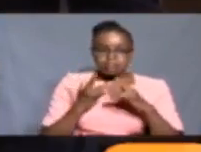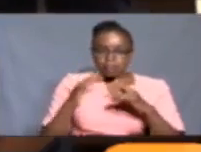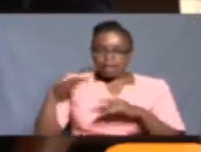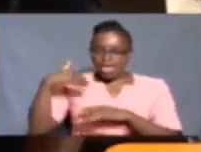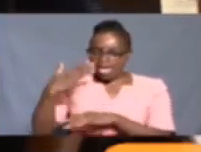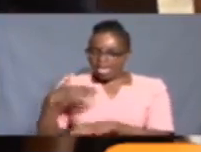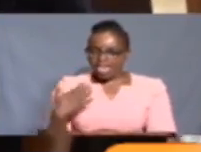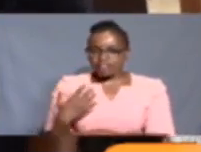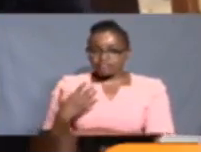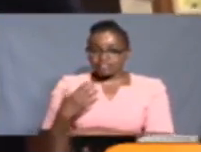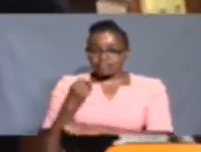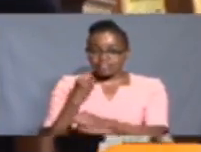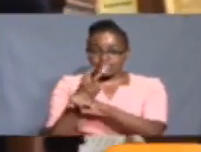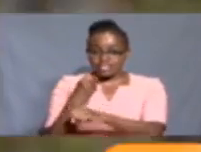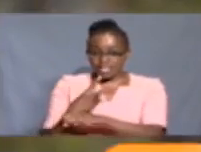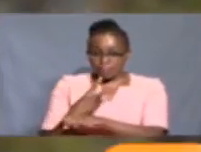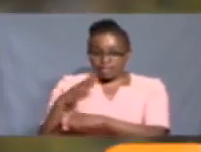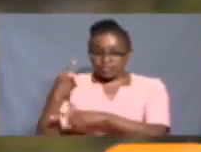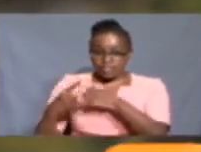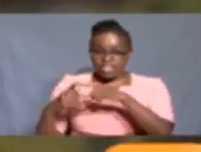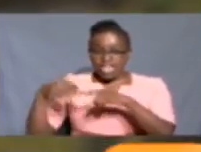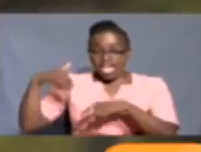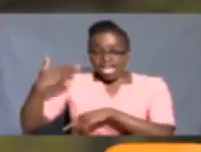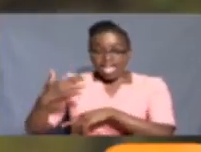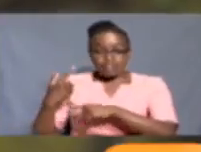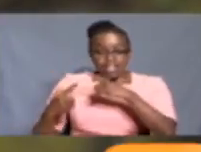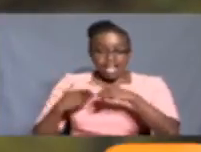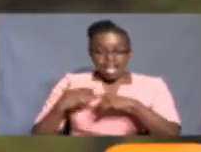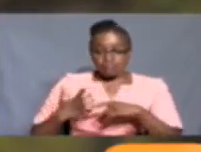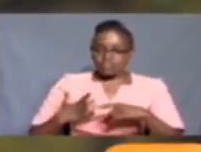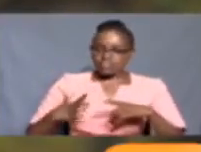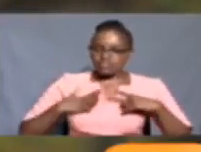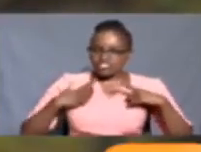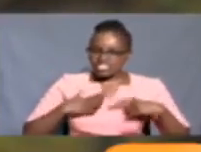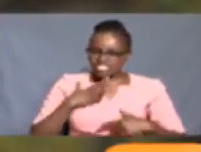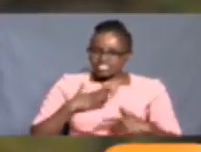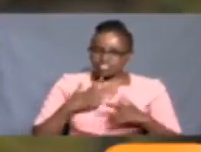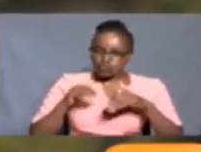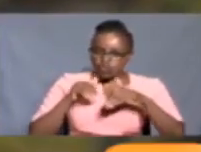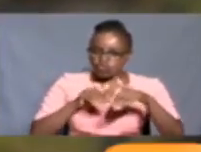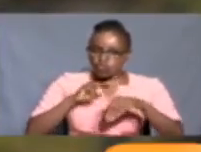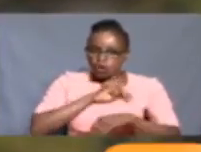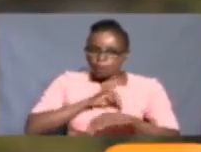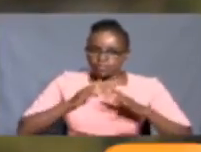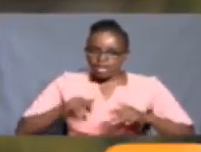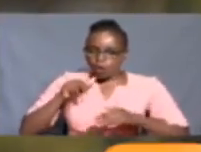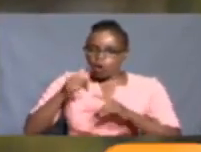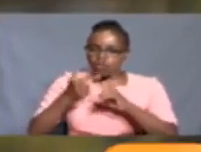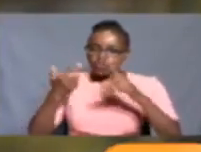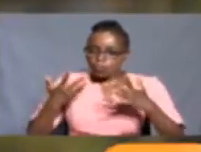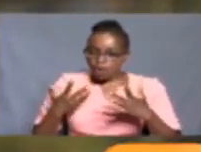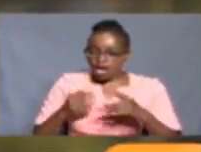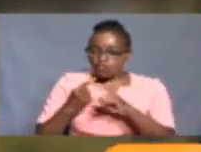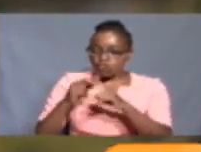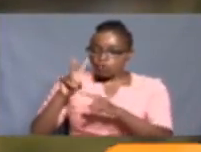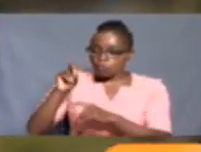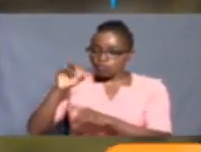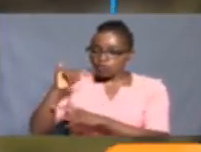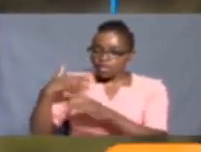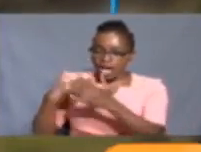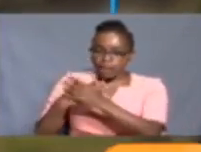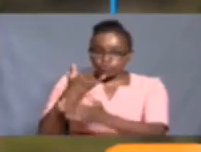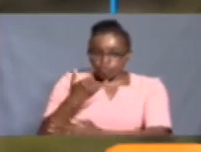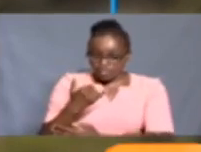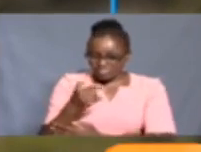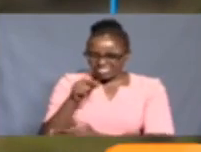December. Kila mwaka tuna matembezi. Tunafuatia yule missionary vile alivyotembea kwa mguu kutoka Voi paka hapa. Tunafanya